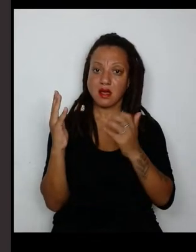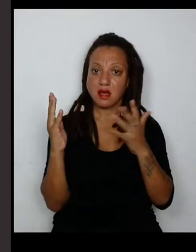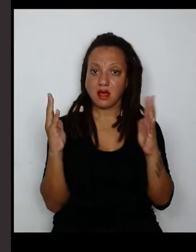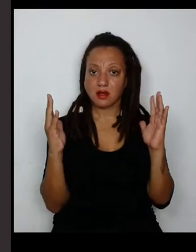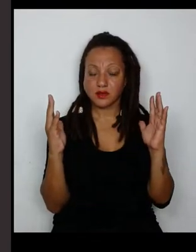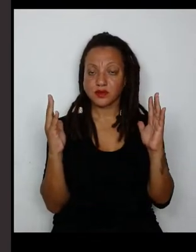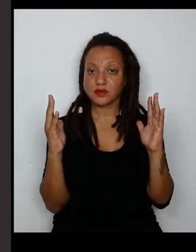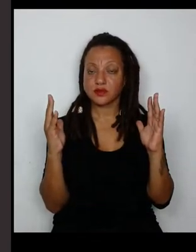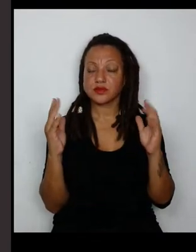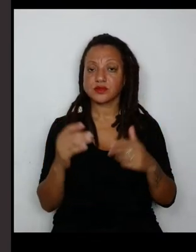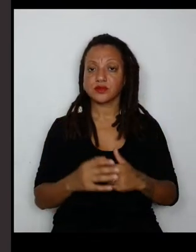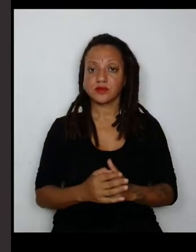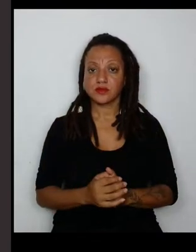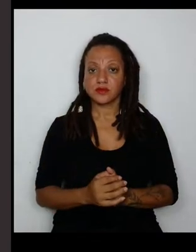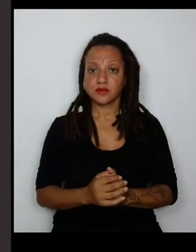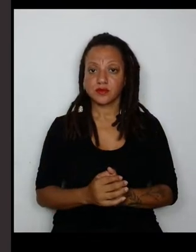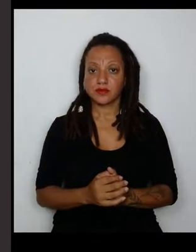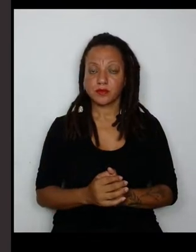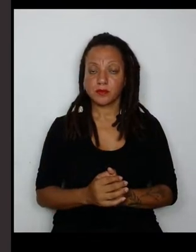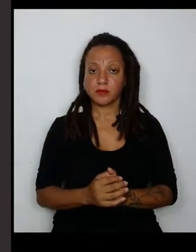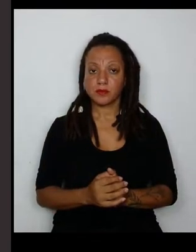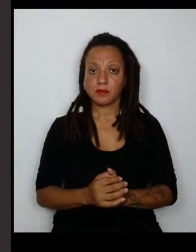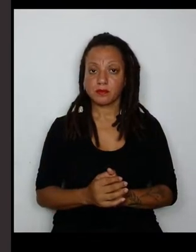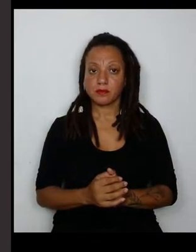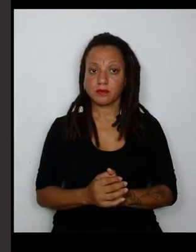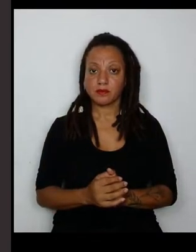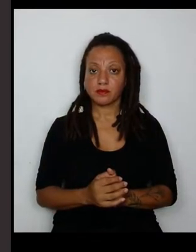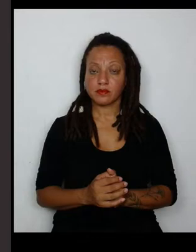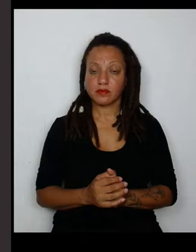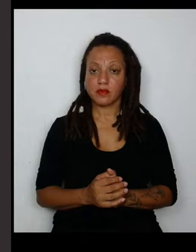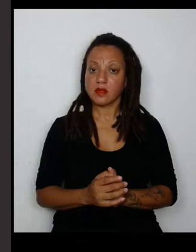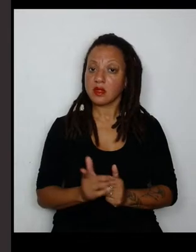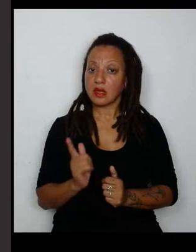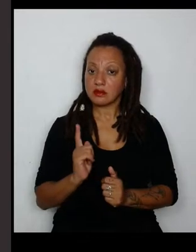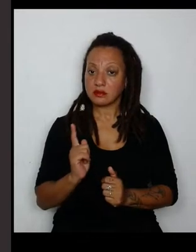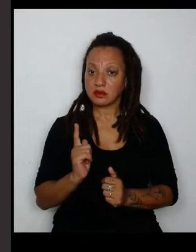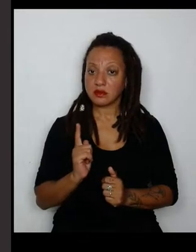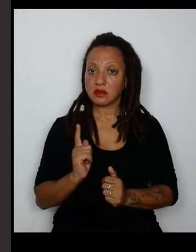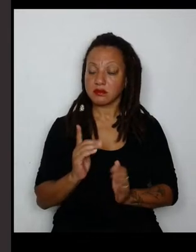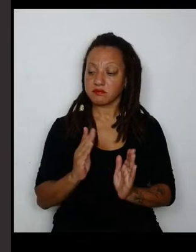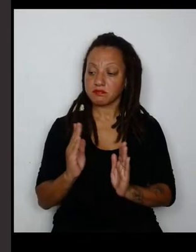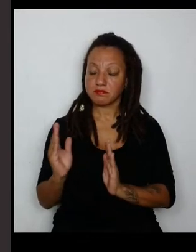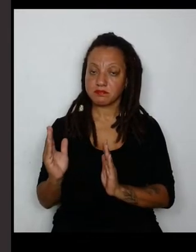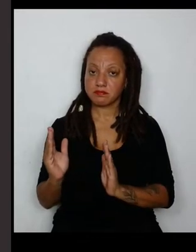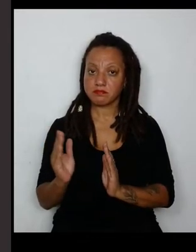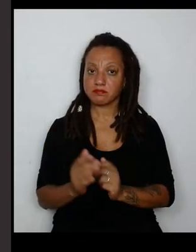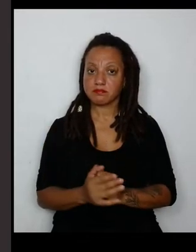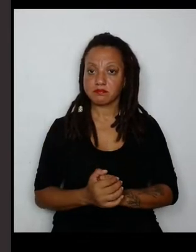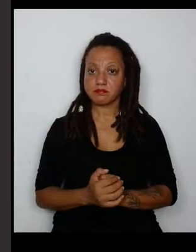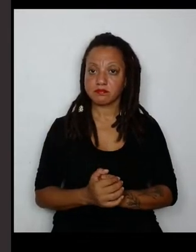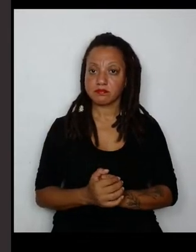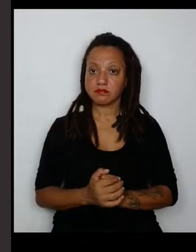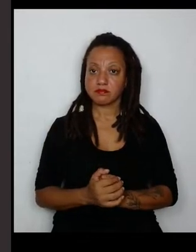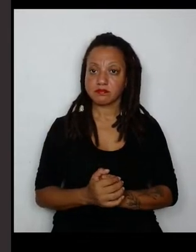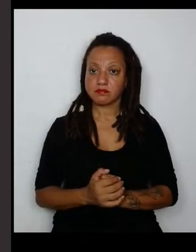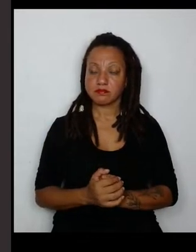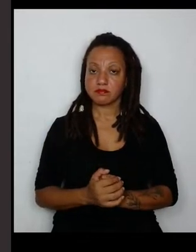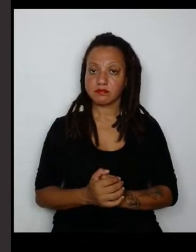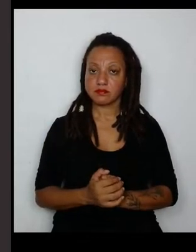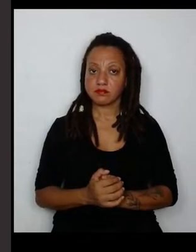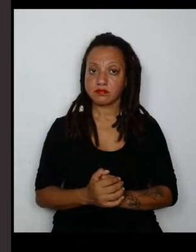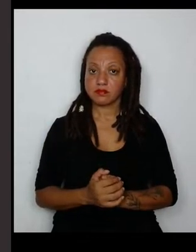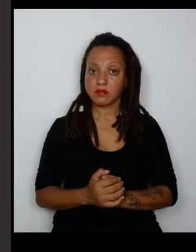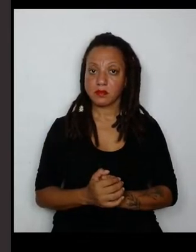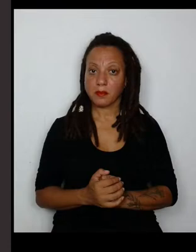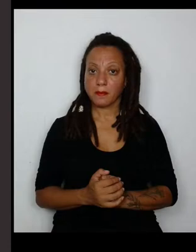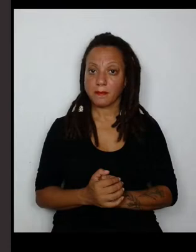at the left falsely states that it was made by quote my wahine mistress pahura end quote the two-page